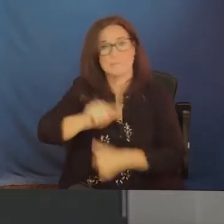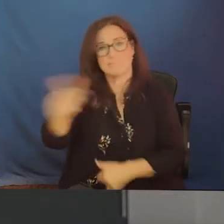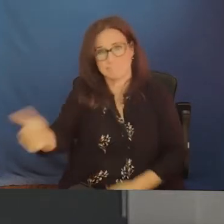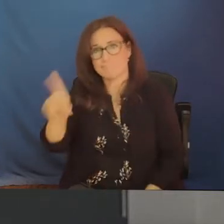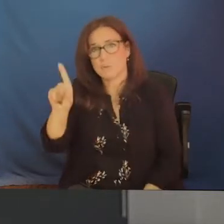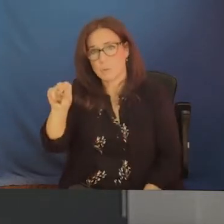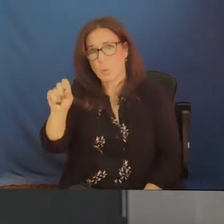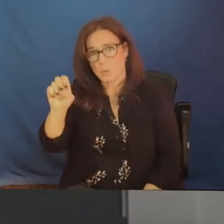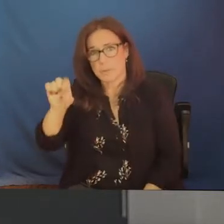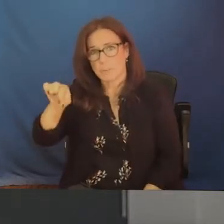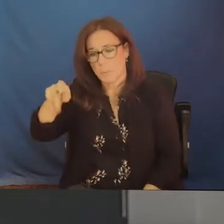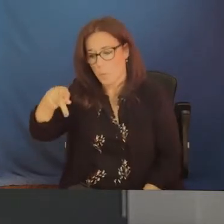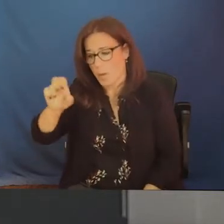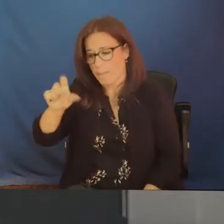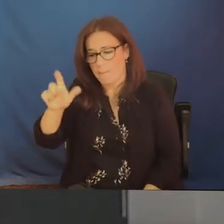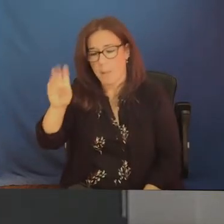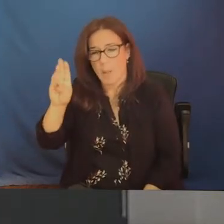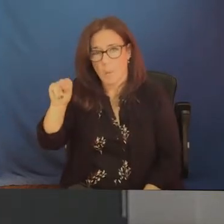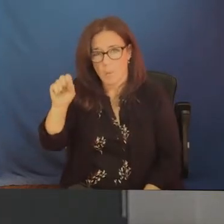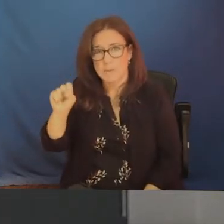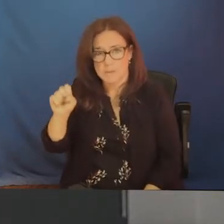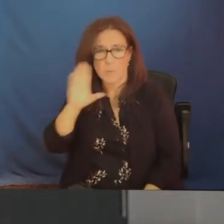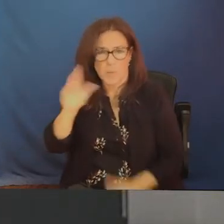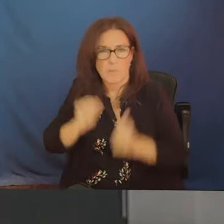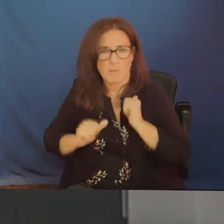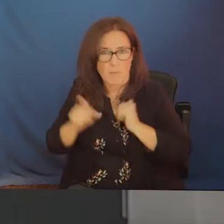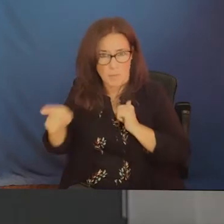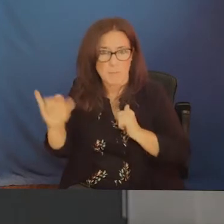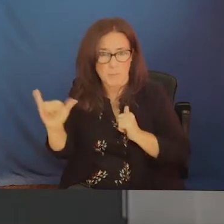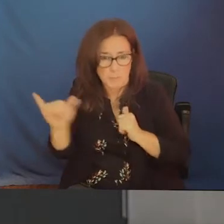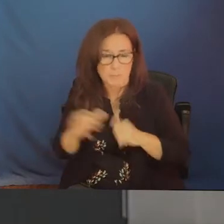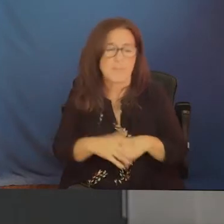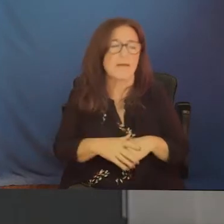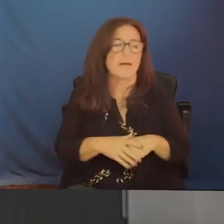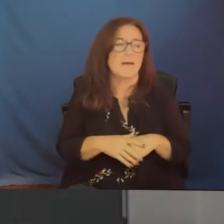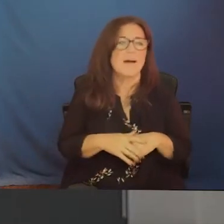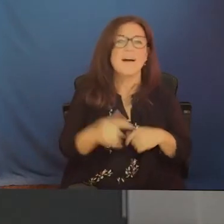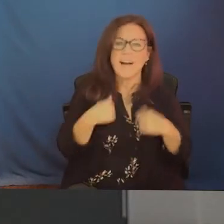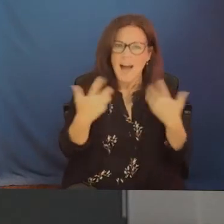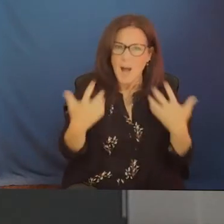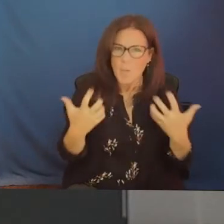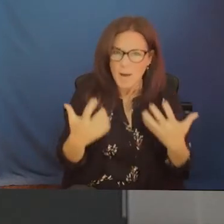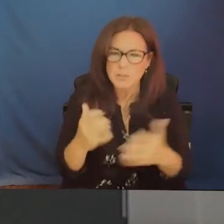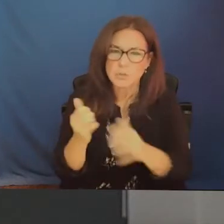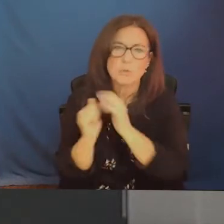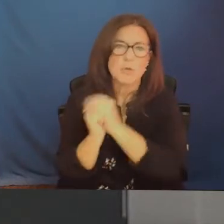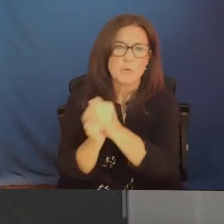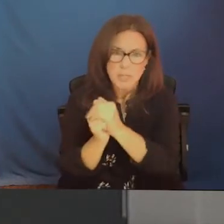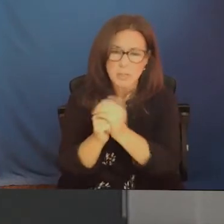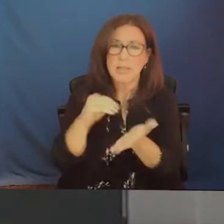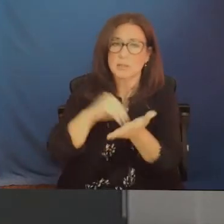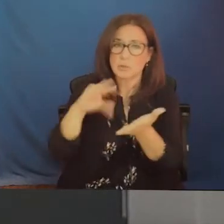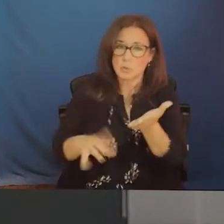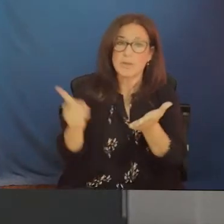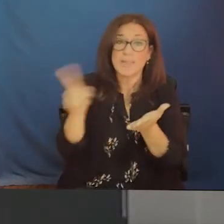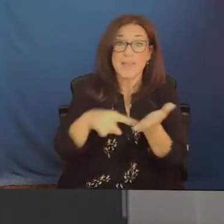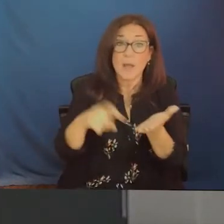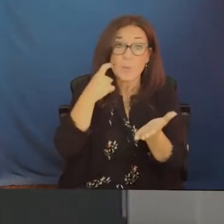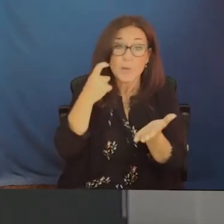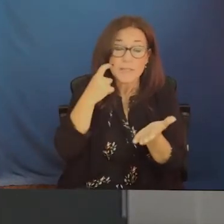wanted to congratulate all of our students who were recently reclassified. I had the opportunity to attend